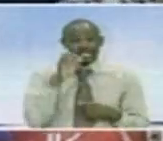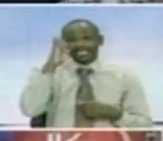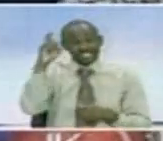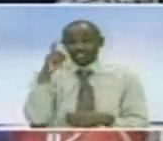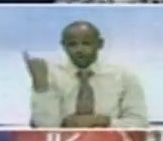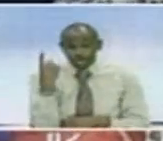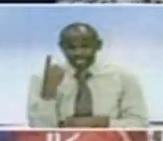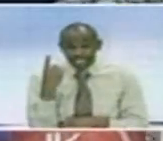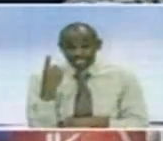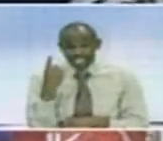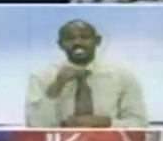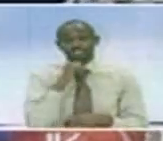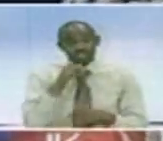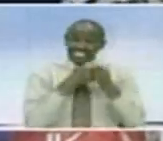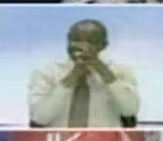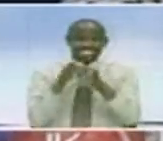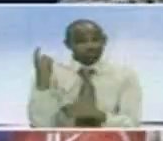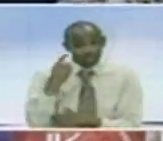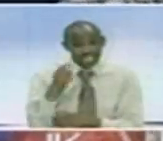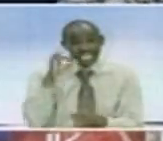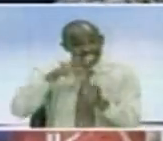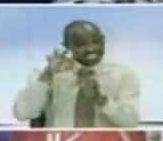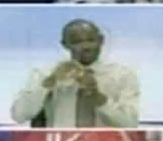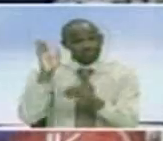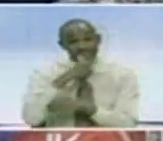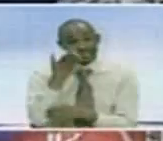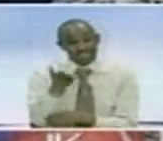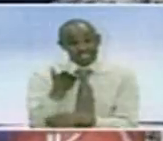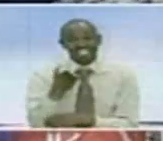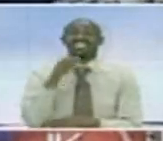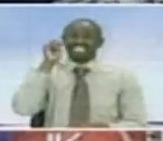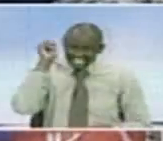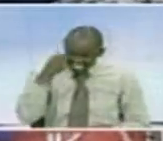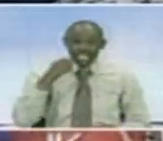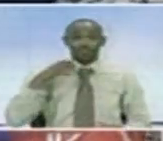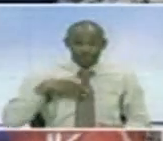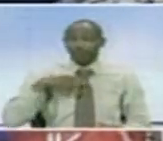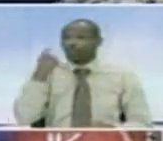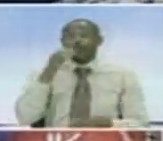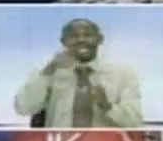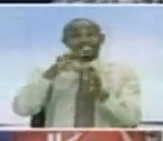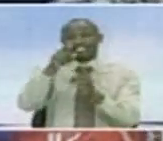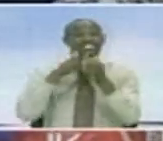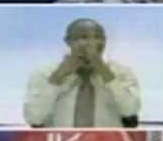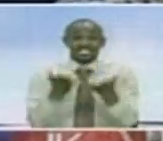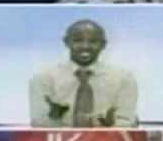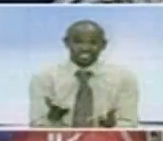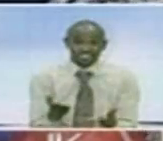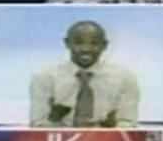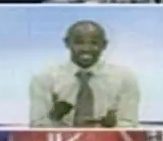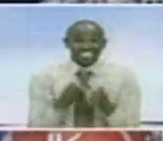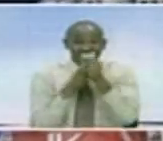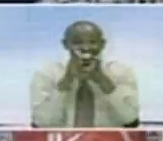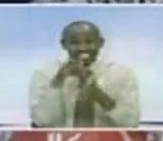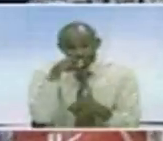executive. It's not only on the leaders elected to parliament. It is Kenyans who elect those leaders. And the leaders